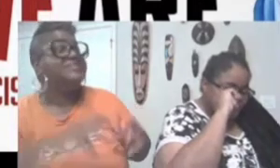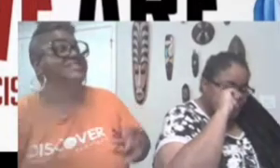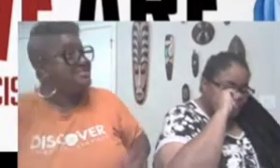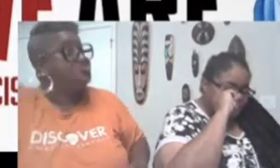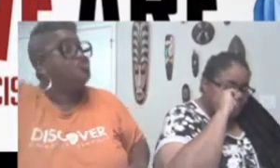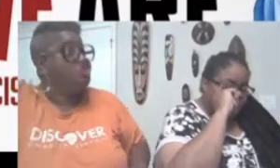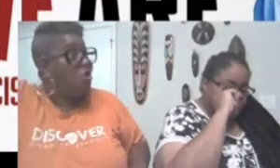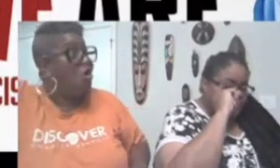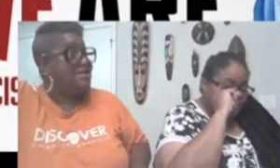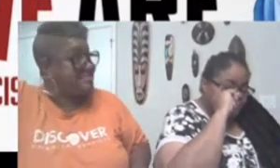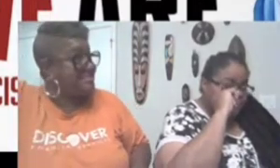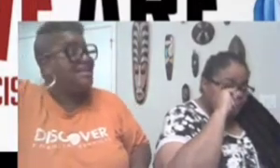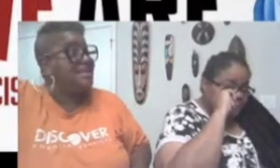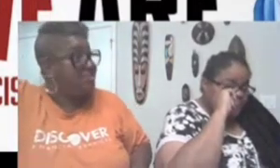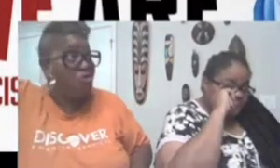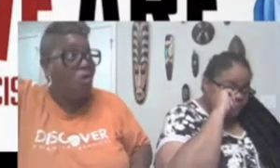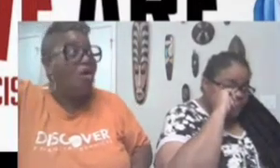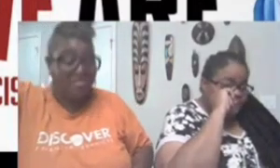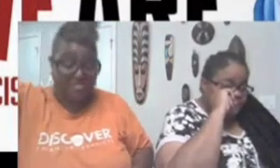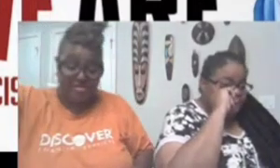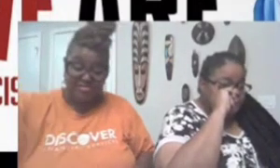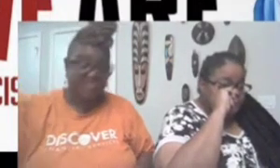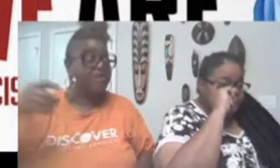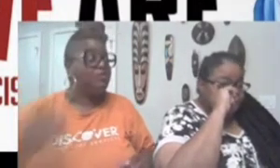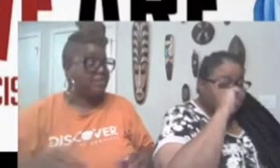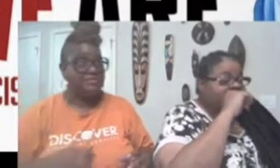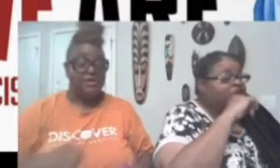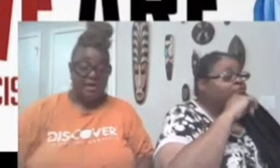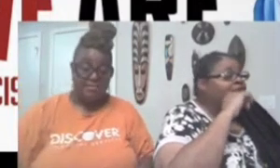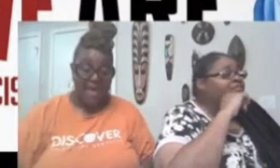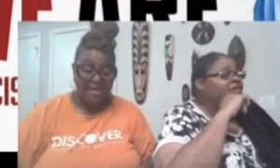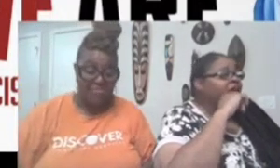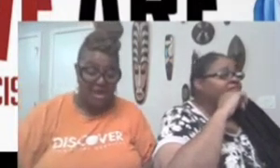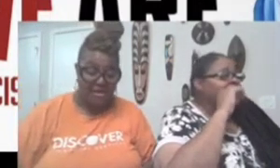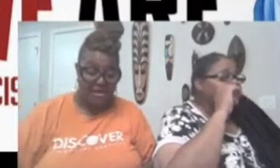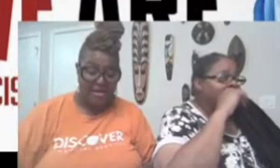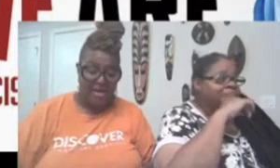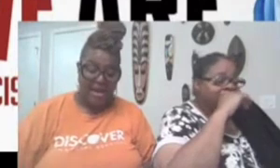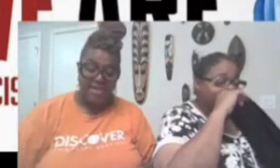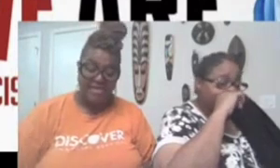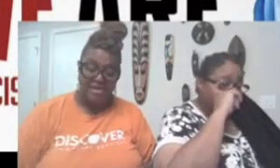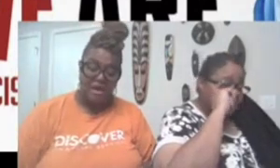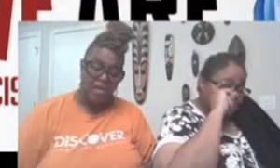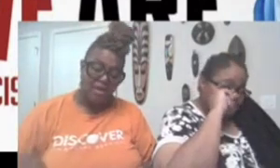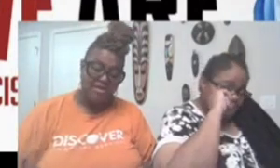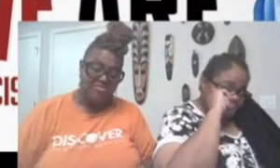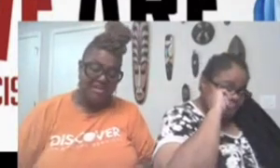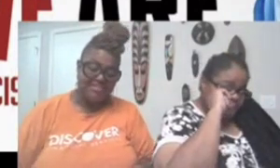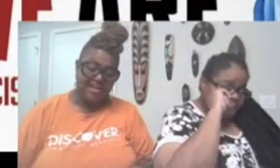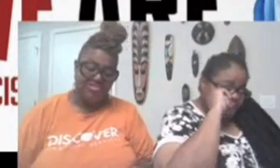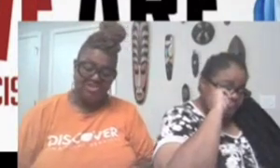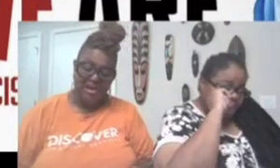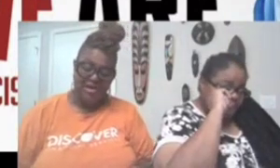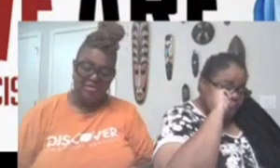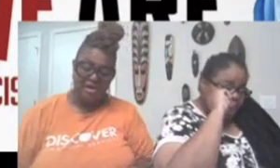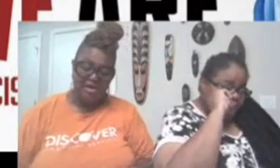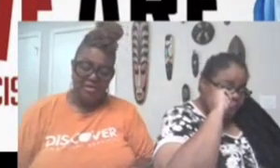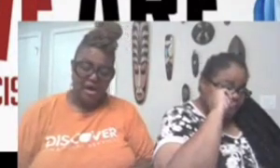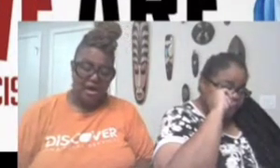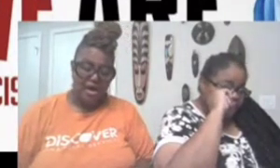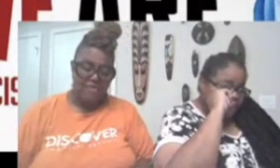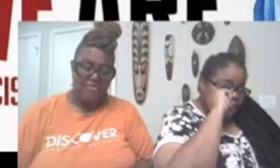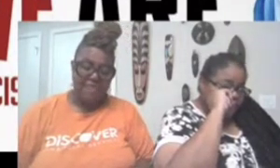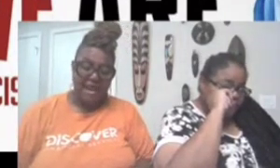but this is New York, a city in the North still was still making money. And then, um, one of the things that he shared,